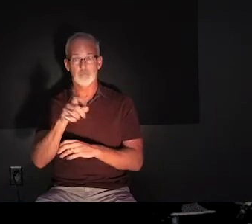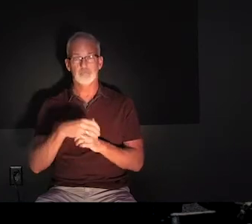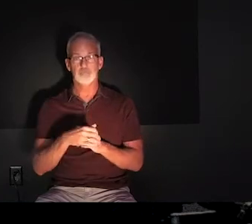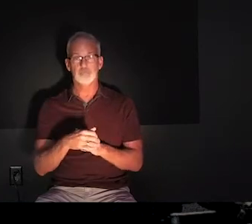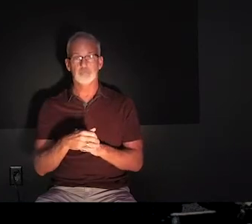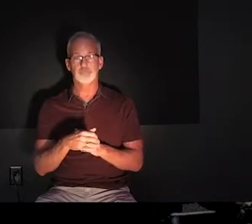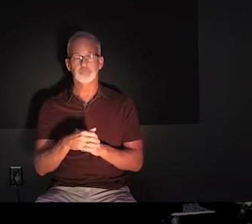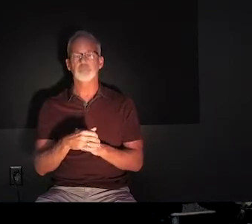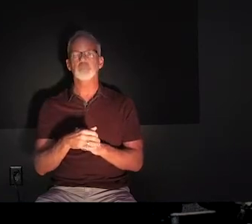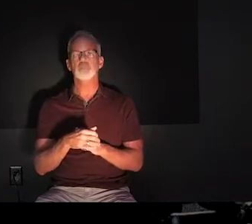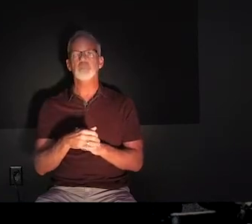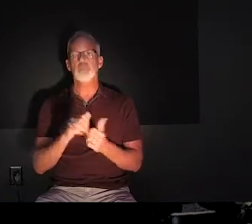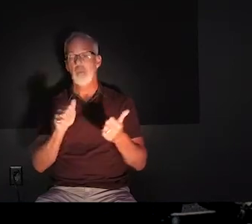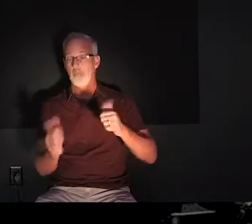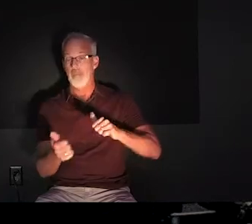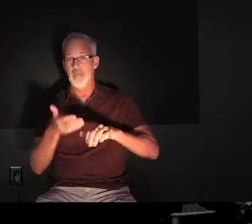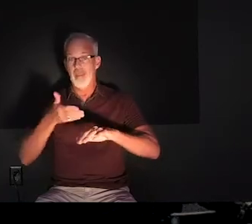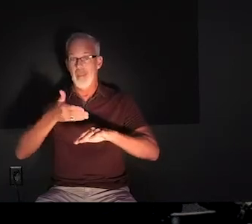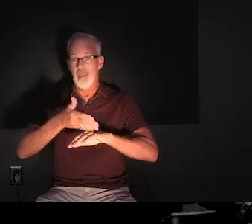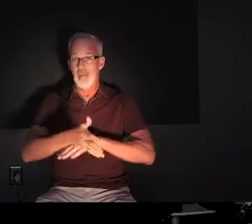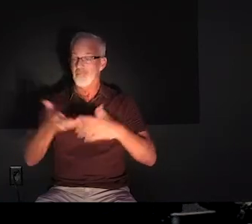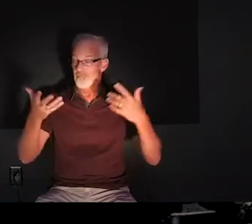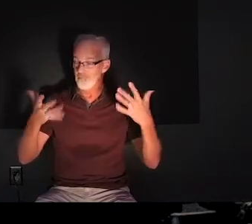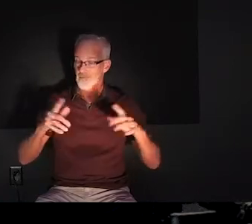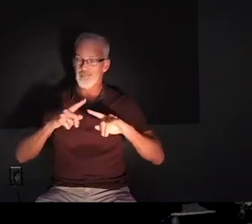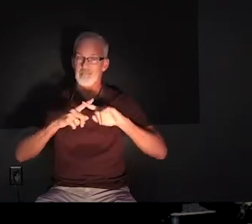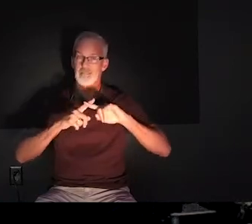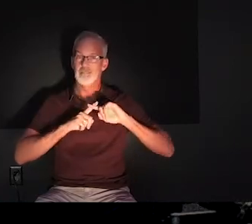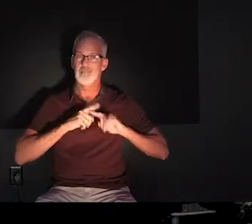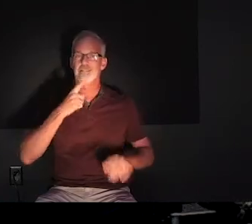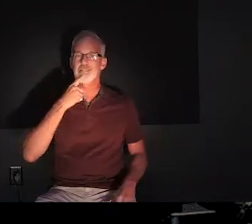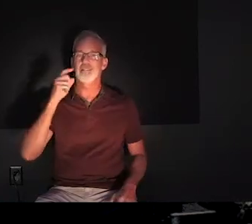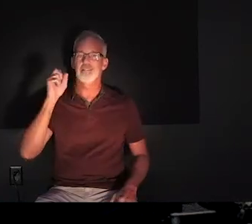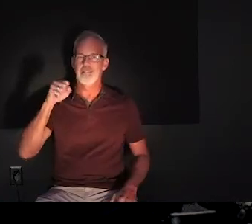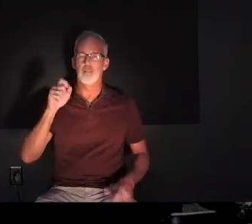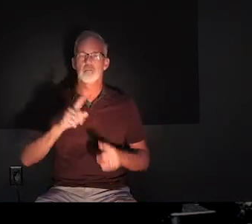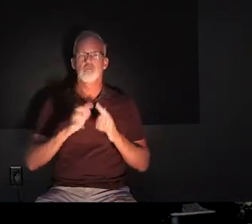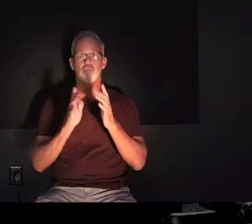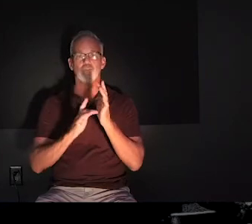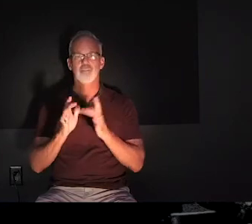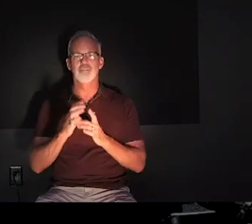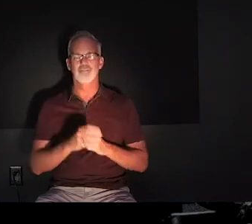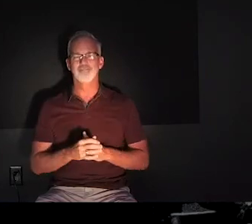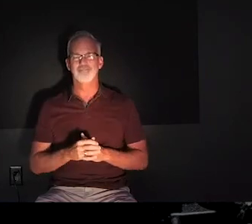We should be baptized after we have said yes to Jesus.